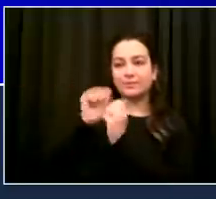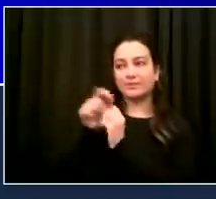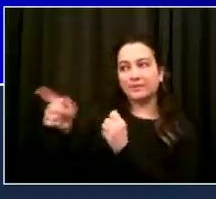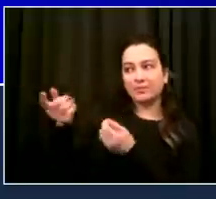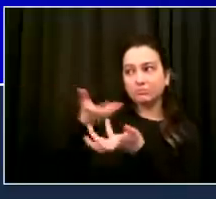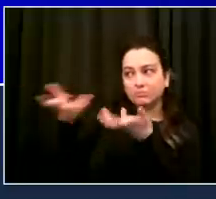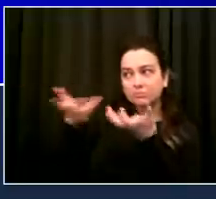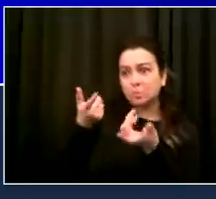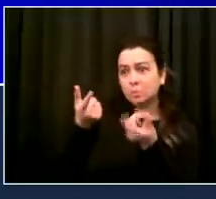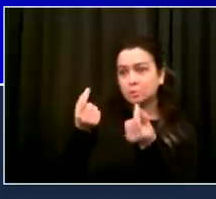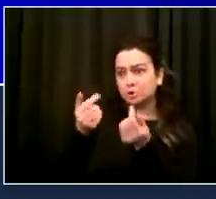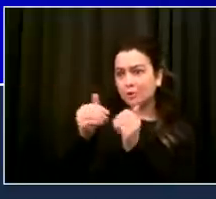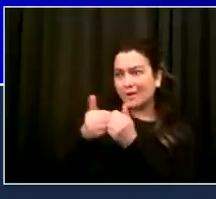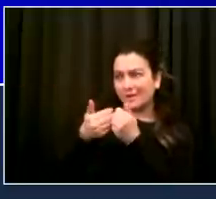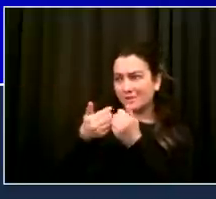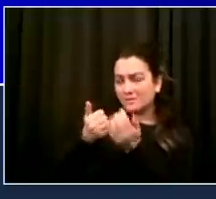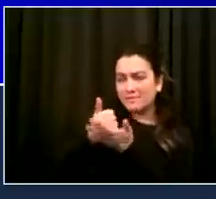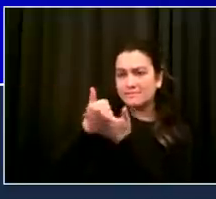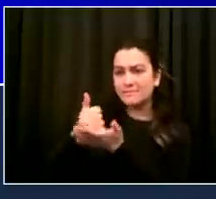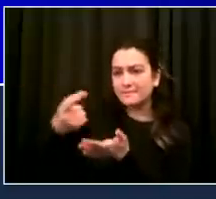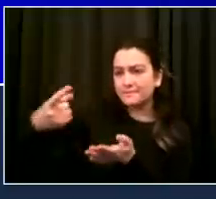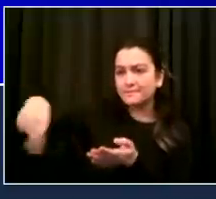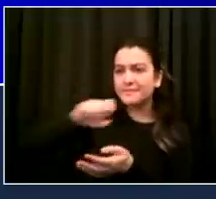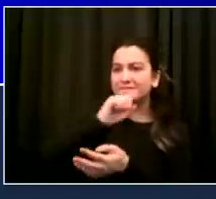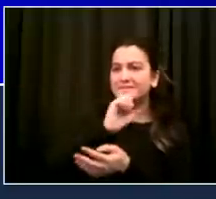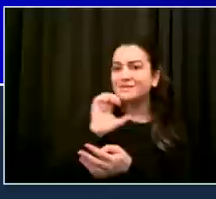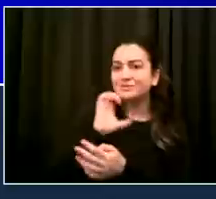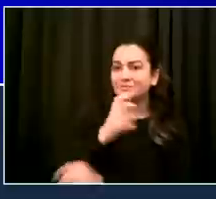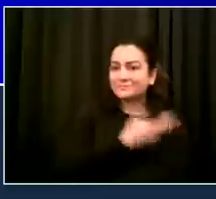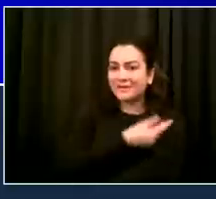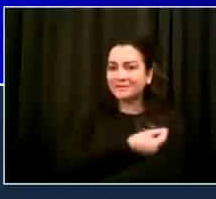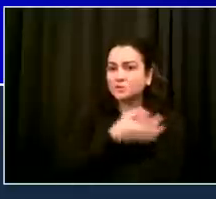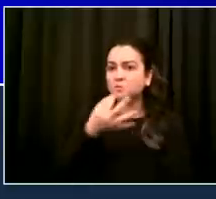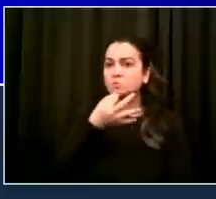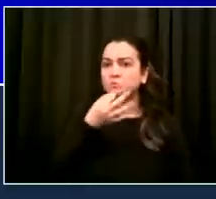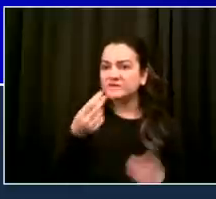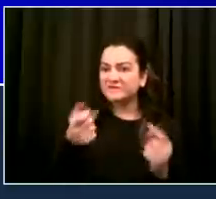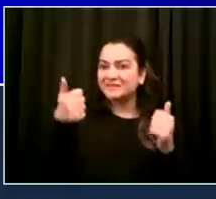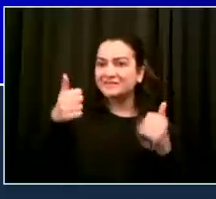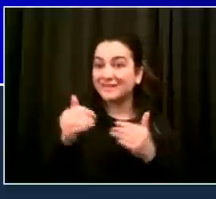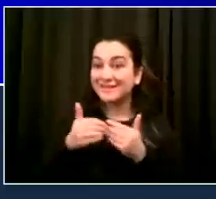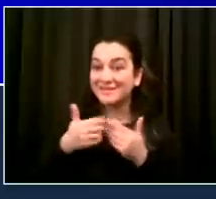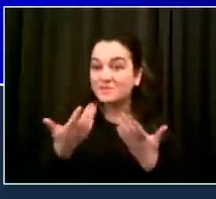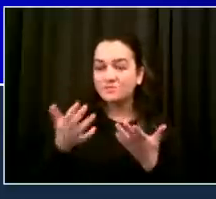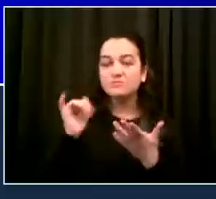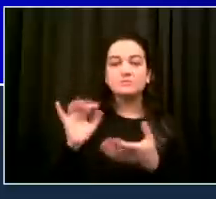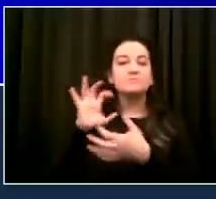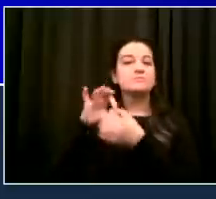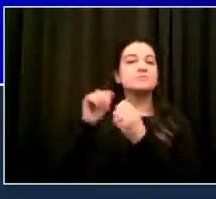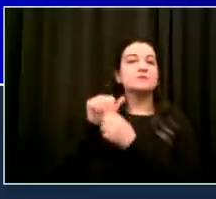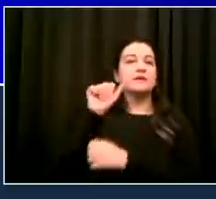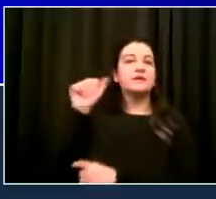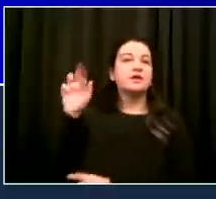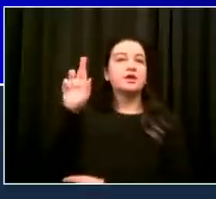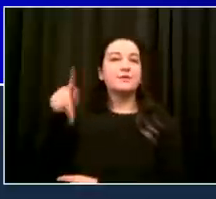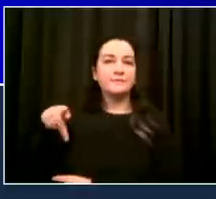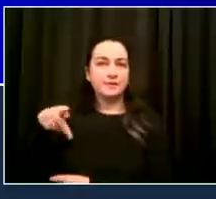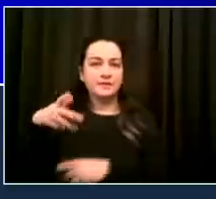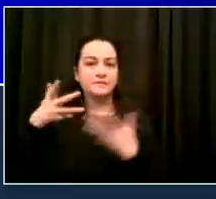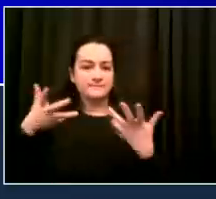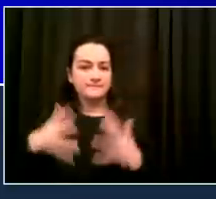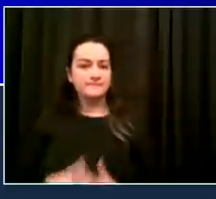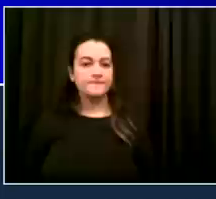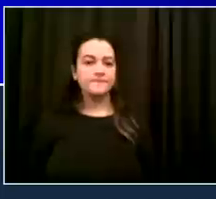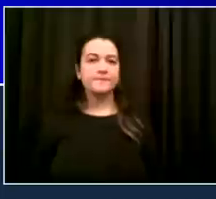an appointment. But most importantly, we want to let everyone know that this vaccine is safe. It is